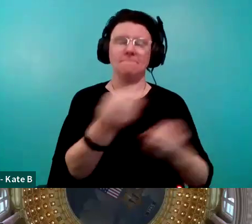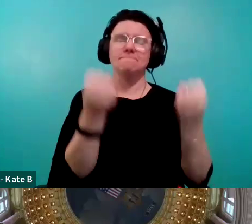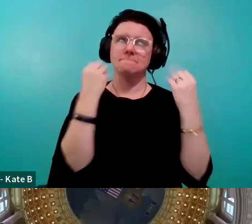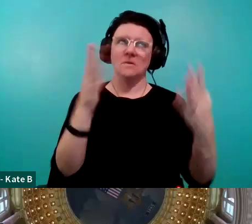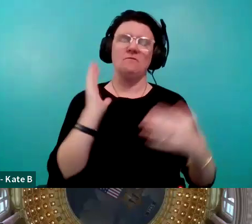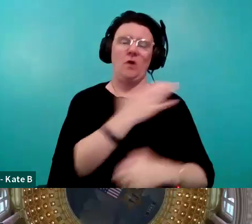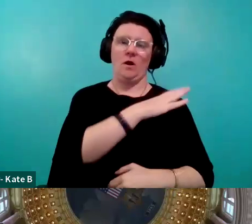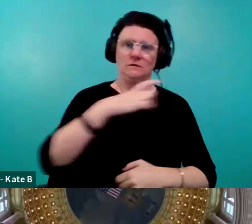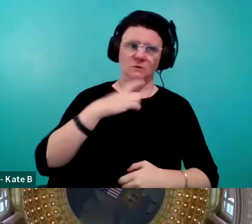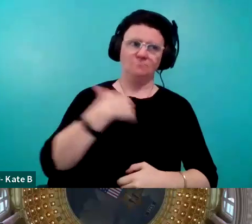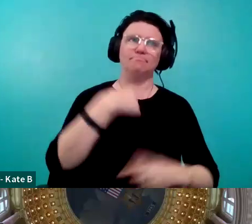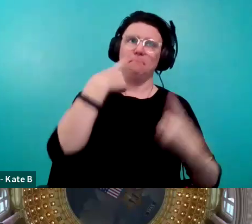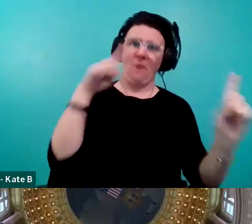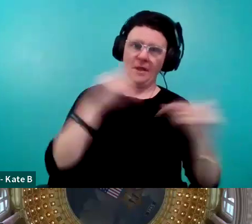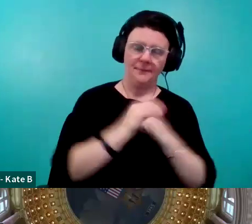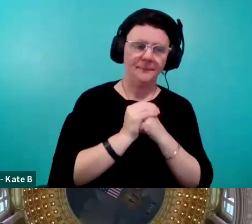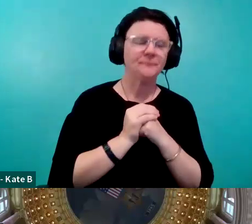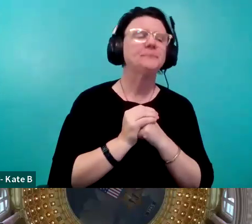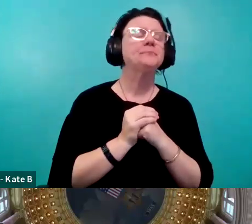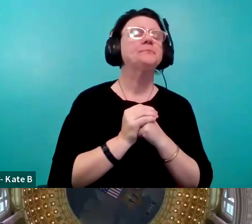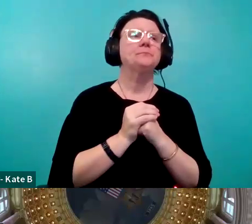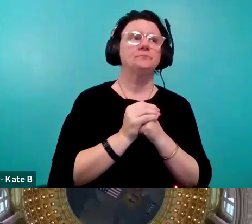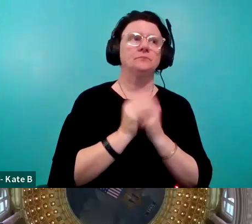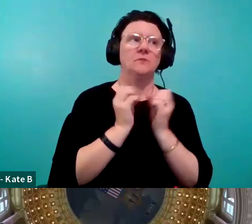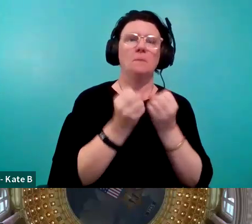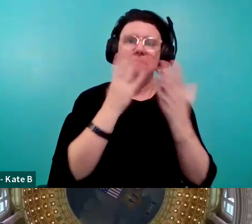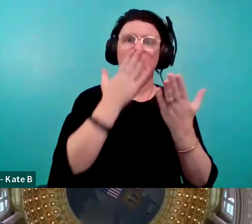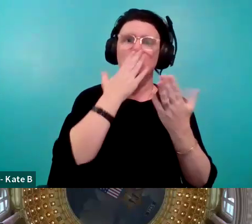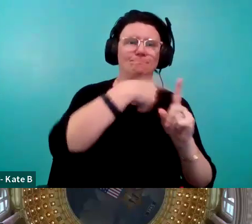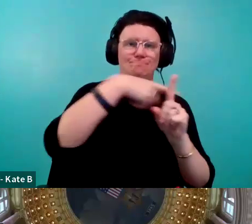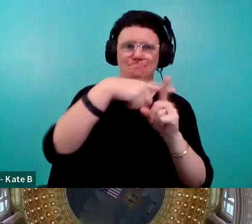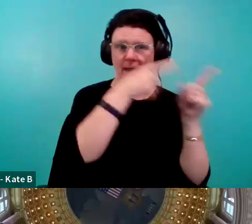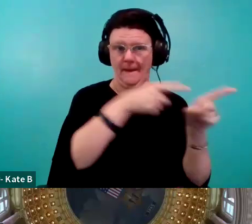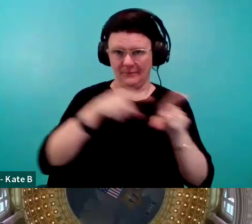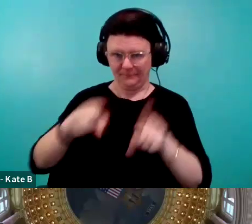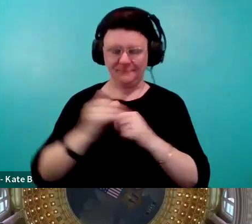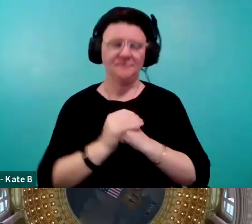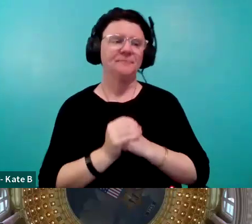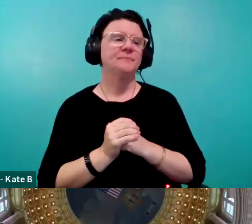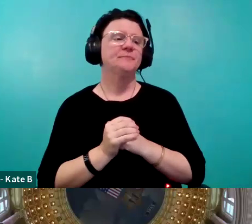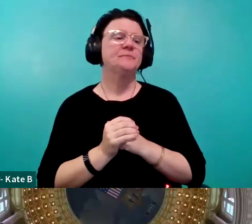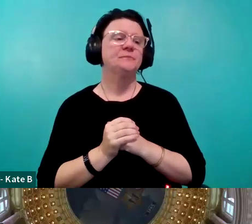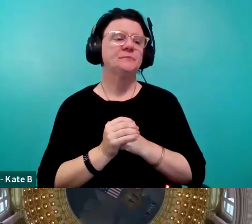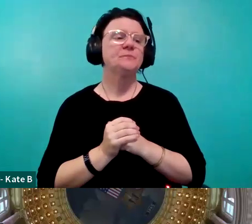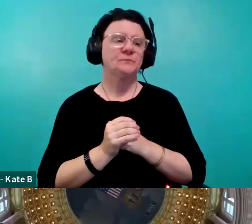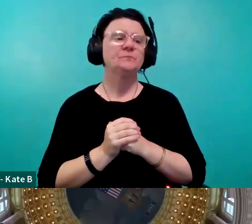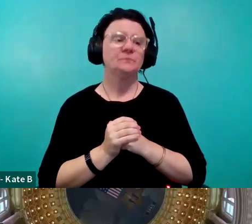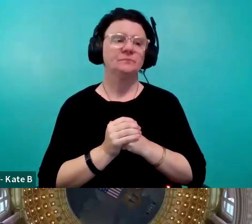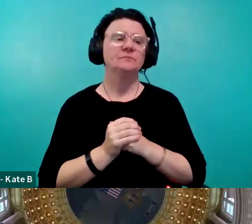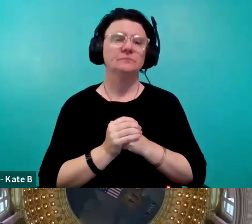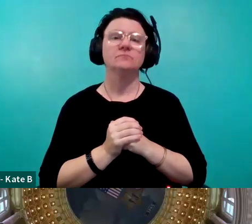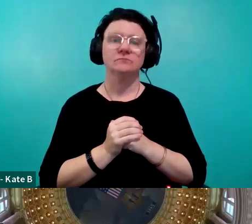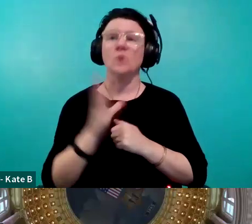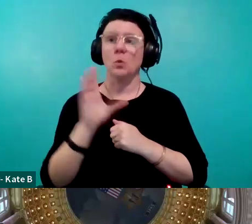our council. We worked on a lot of good things, and I feel like we got a lot of good